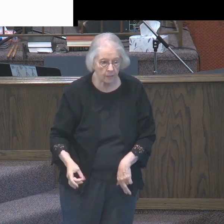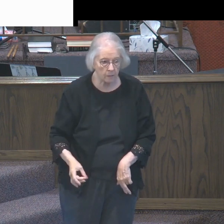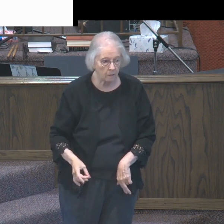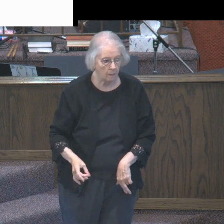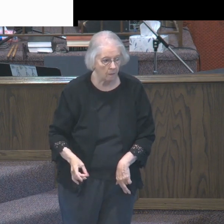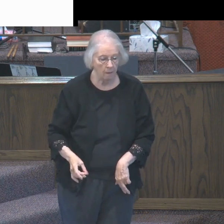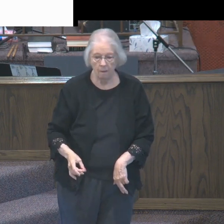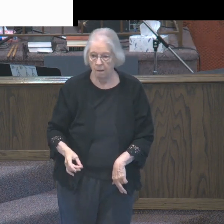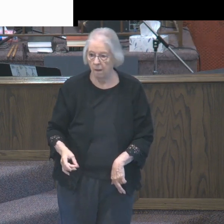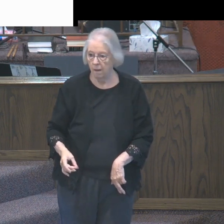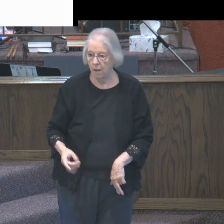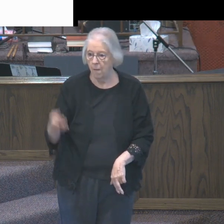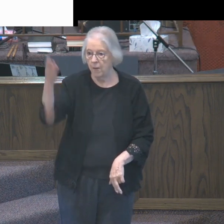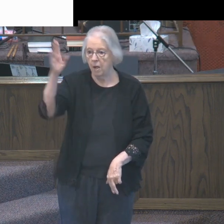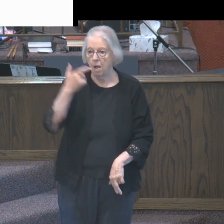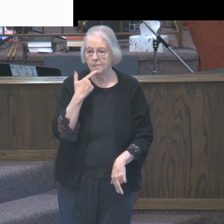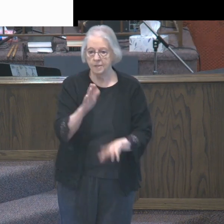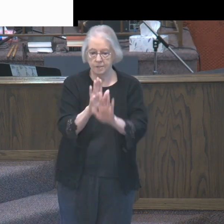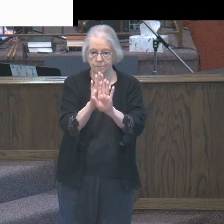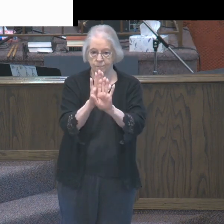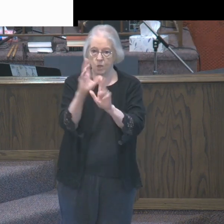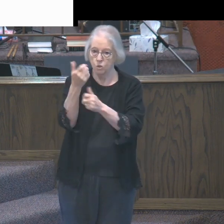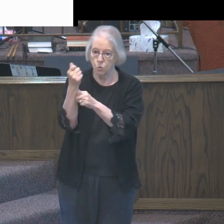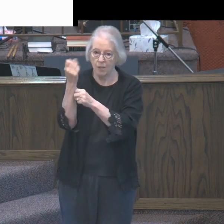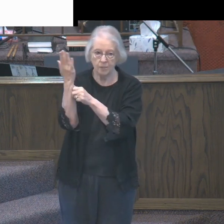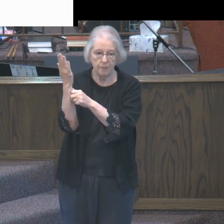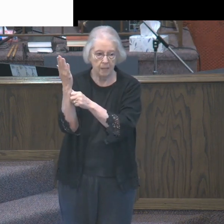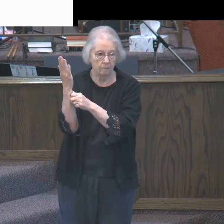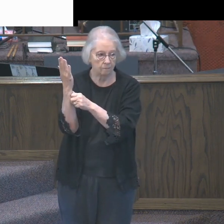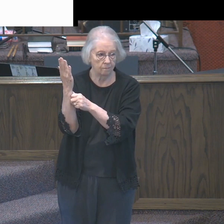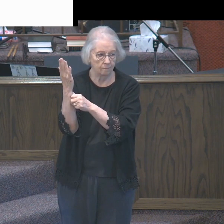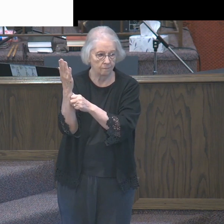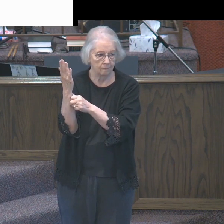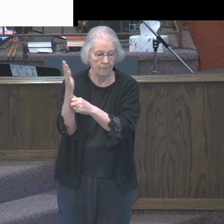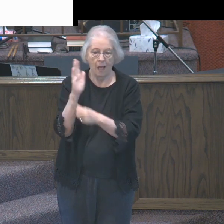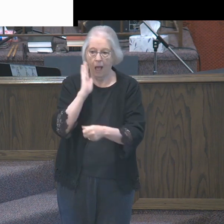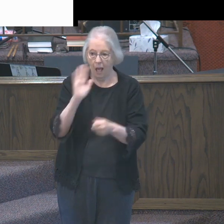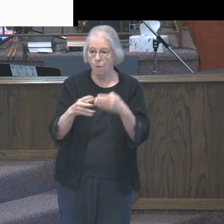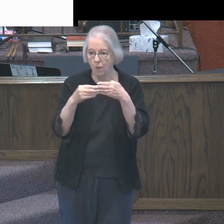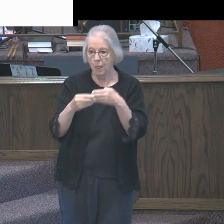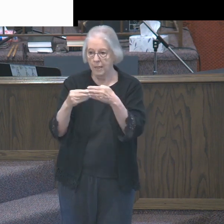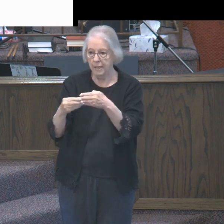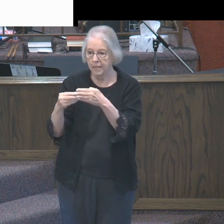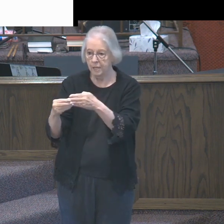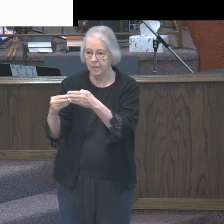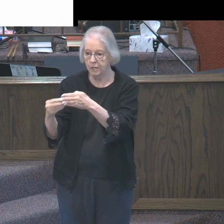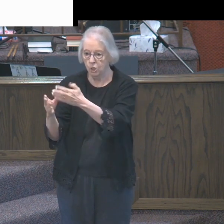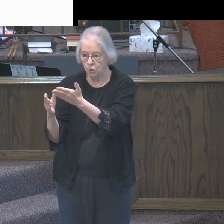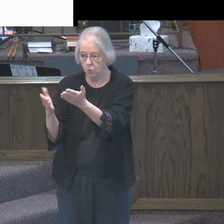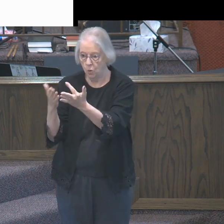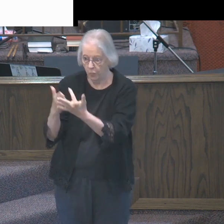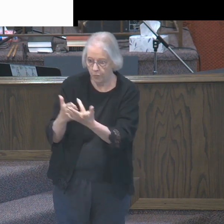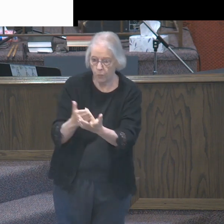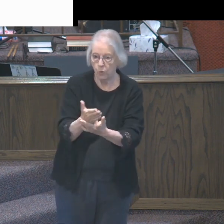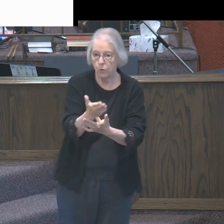See, it changed my perspective when I began to think about things that way. When I'm going through something, it's like God is taking me